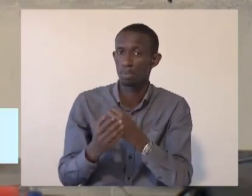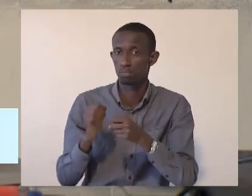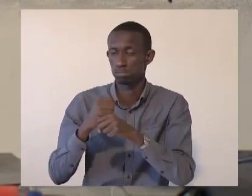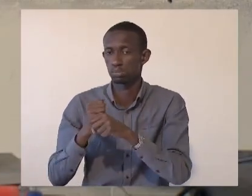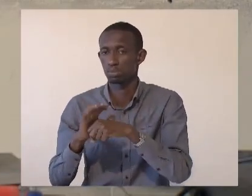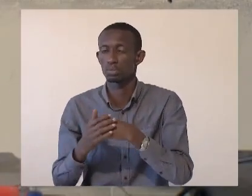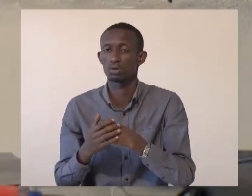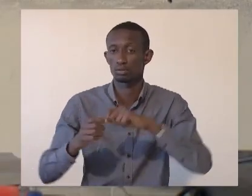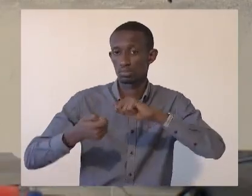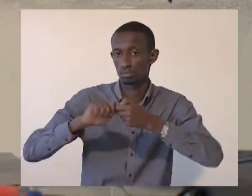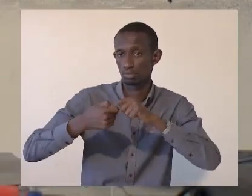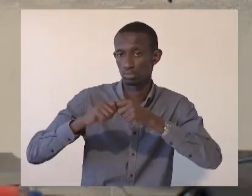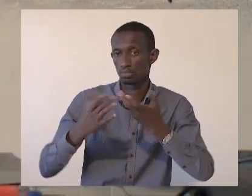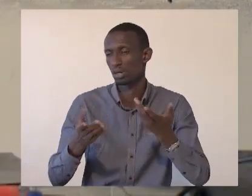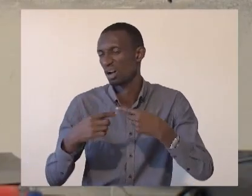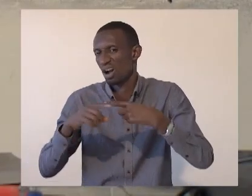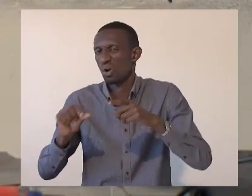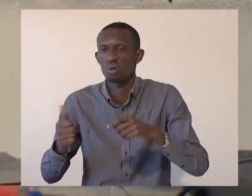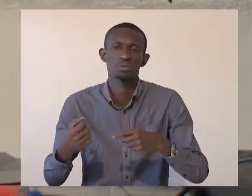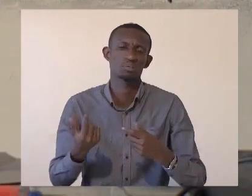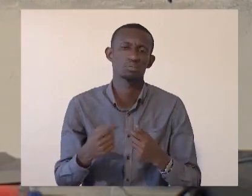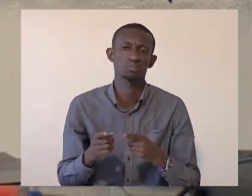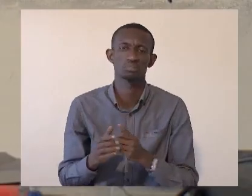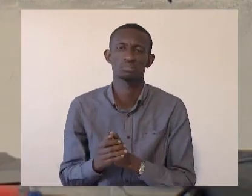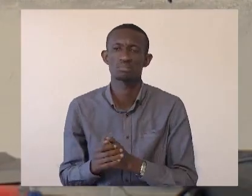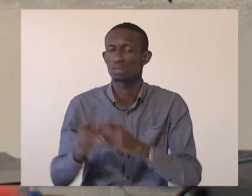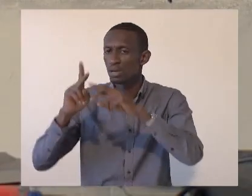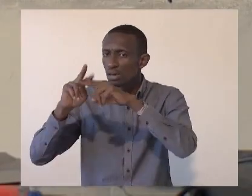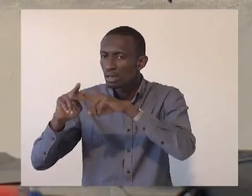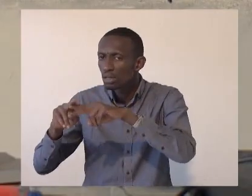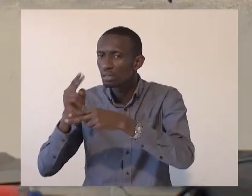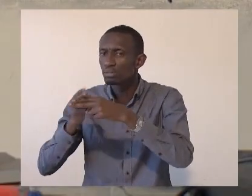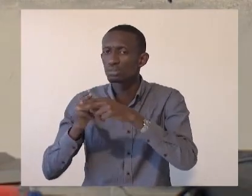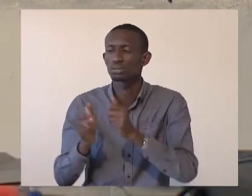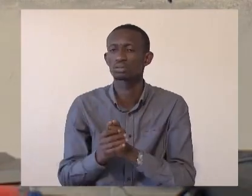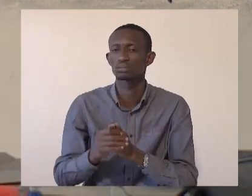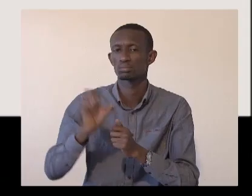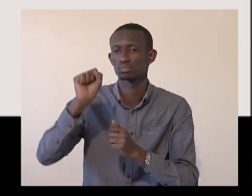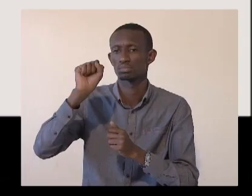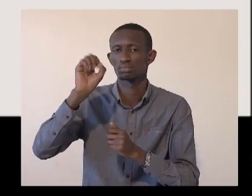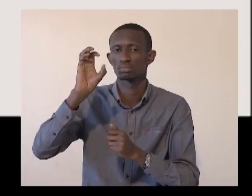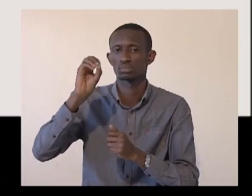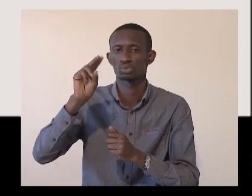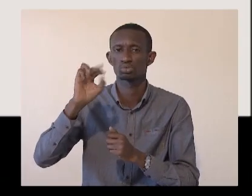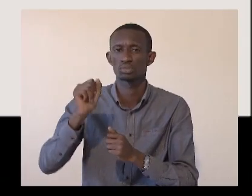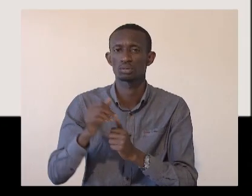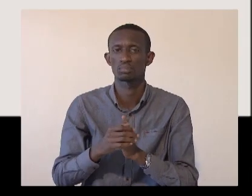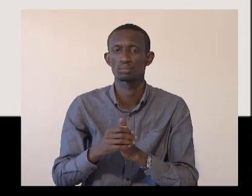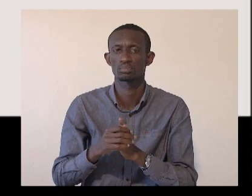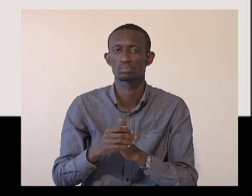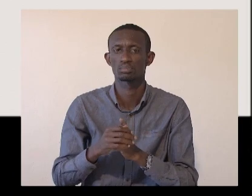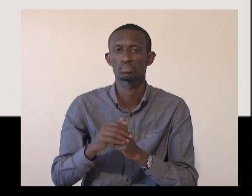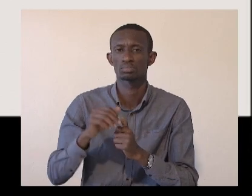sodium metal and many other processes. There is a salt we call sodium carbonate, and it